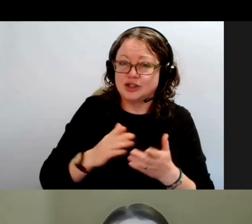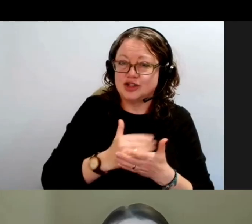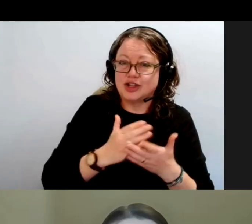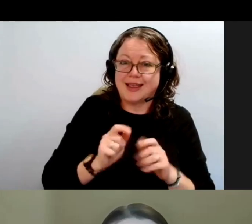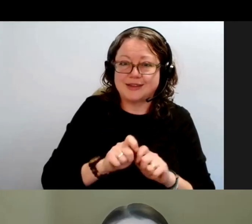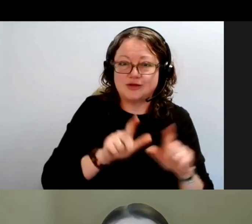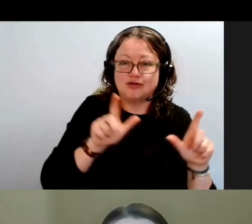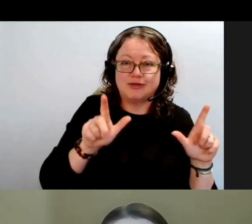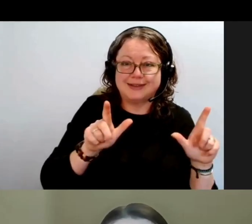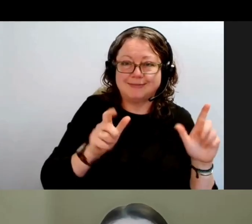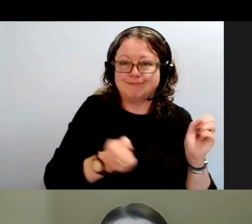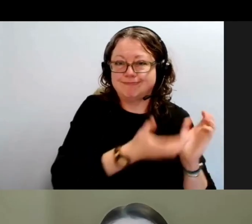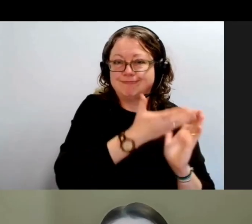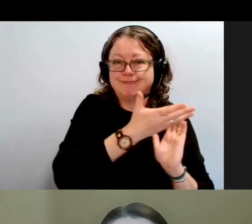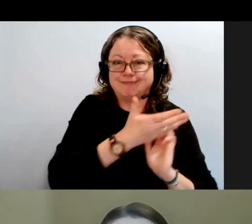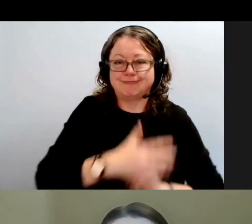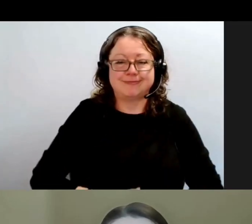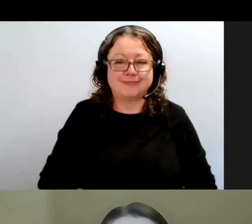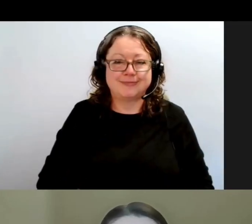go. There's Chloe.